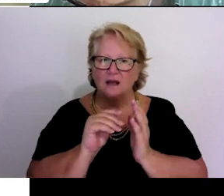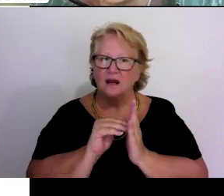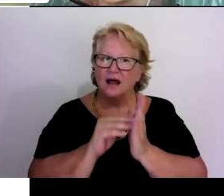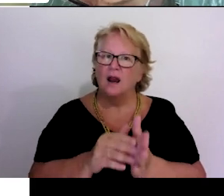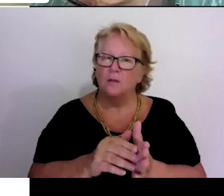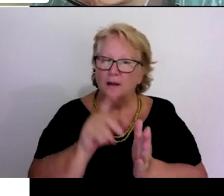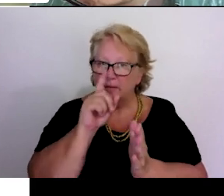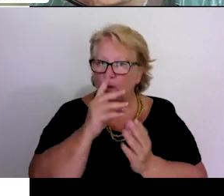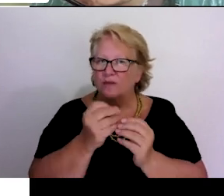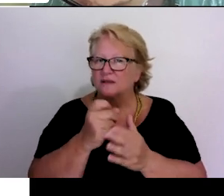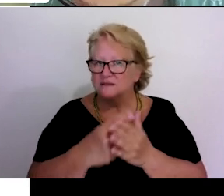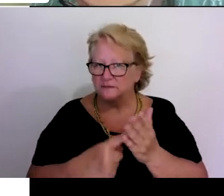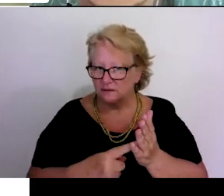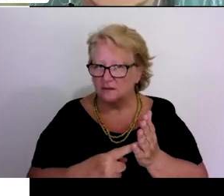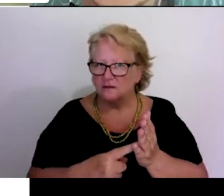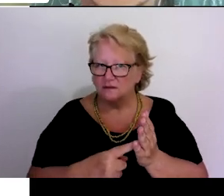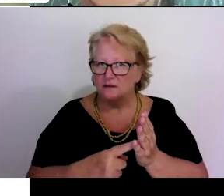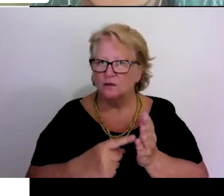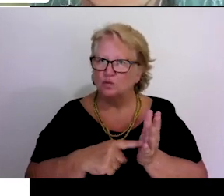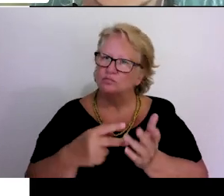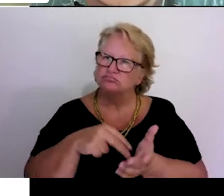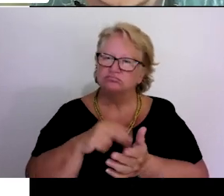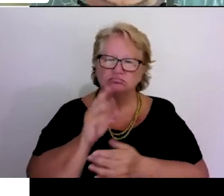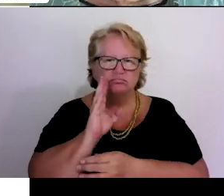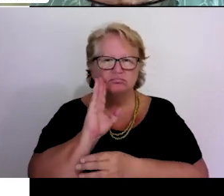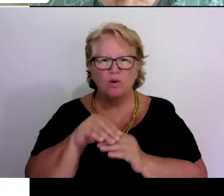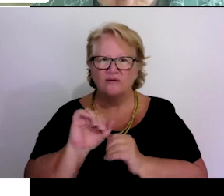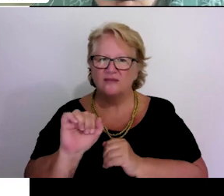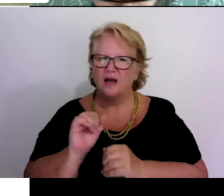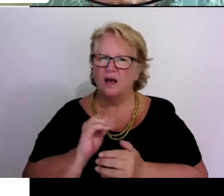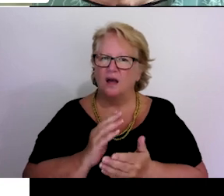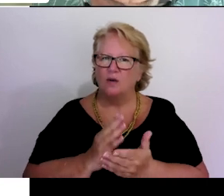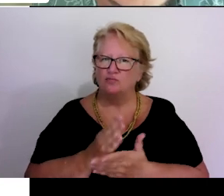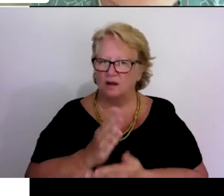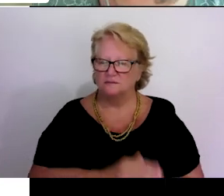helps people with disabilities speak up about their rights.